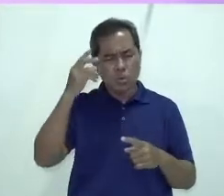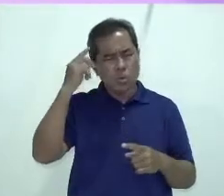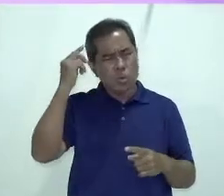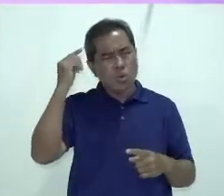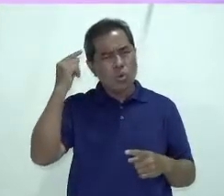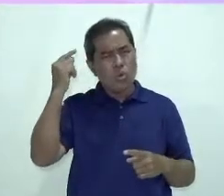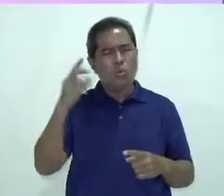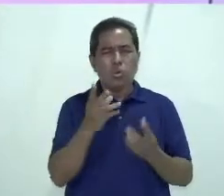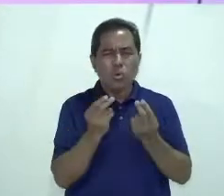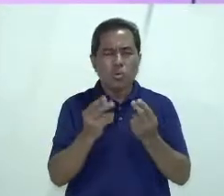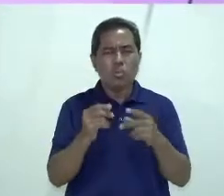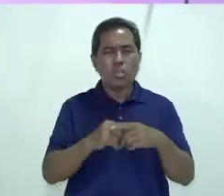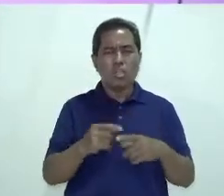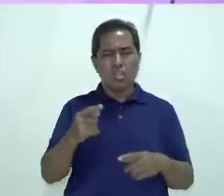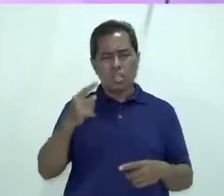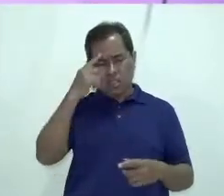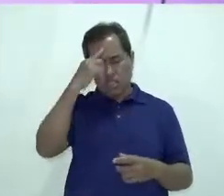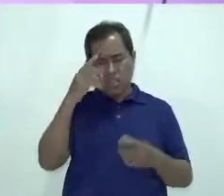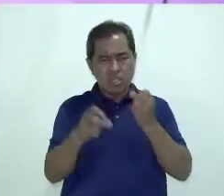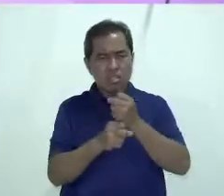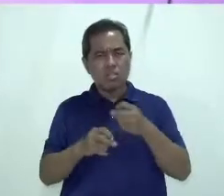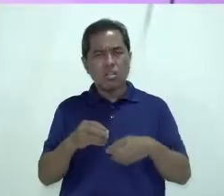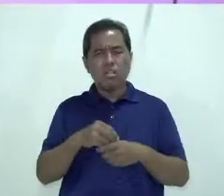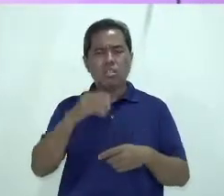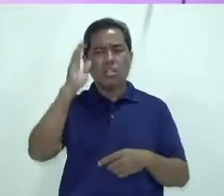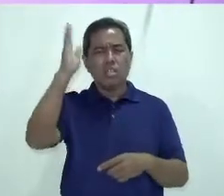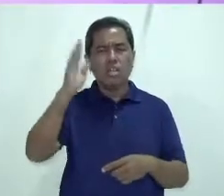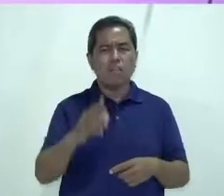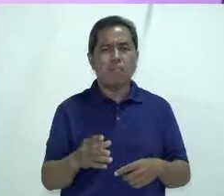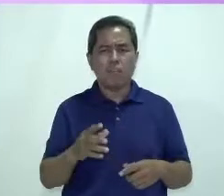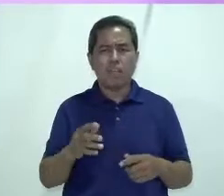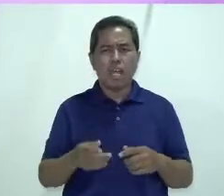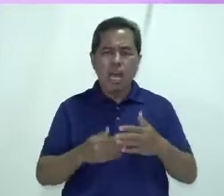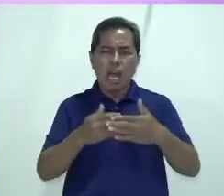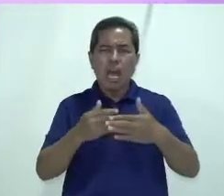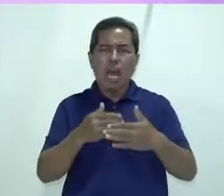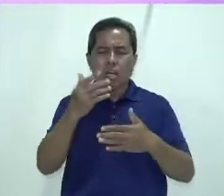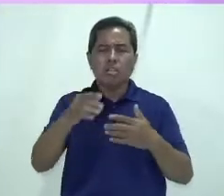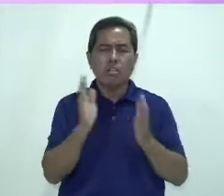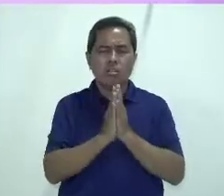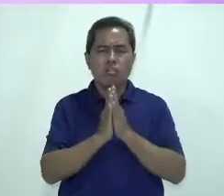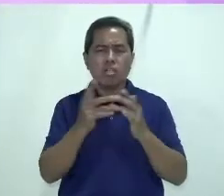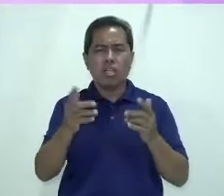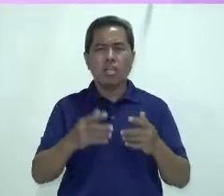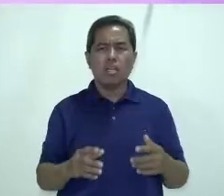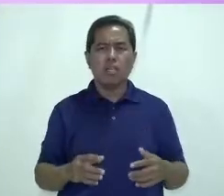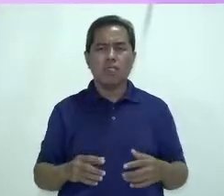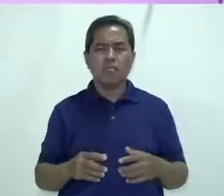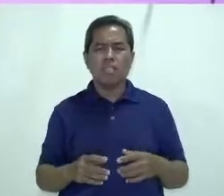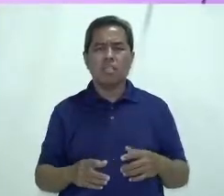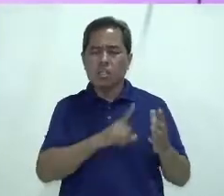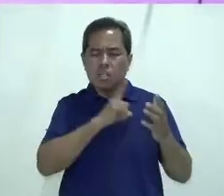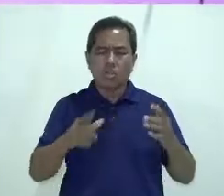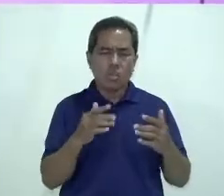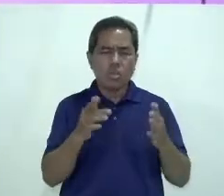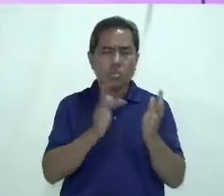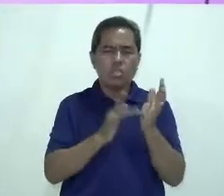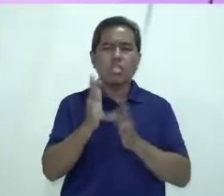you. I trust in you. After you pray with me, making it your own prayer, it can begin right now. Lord